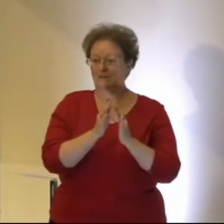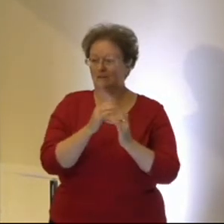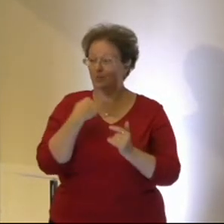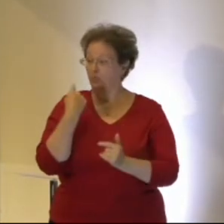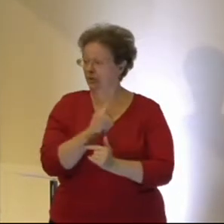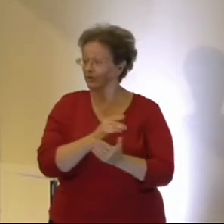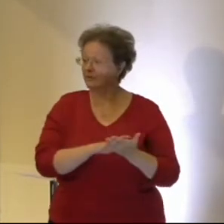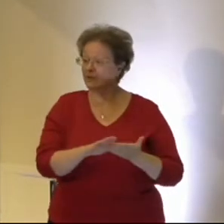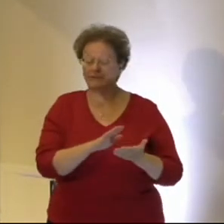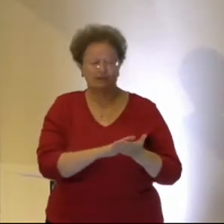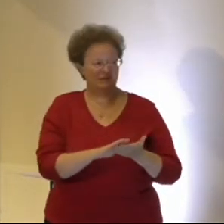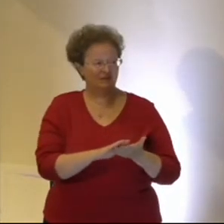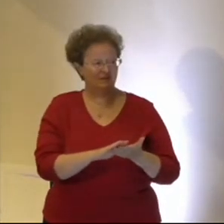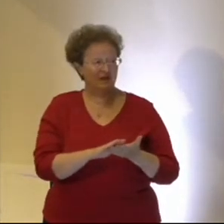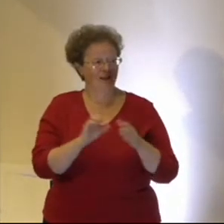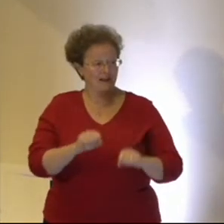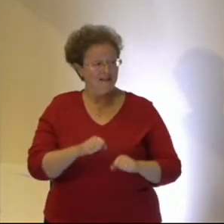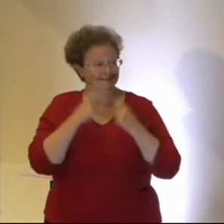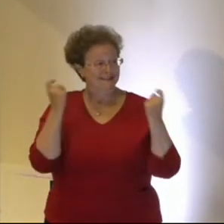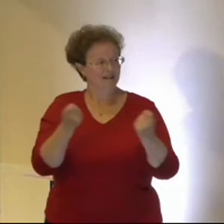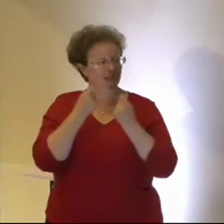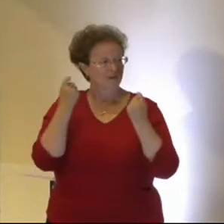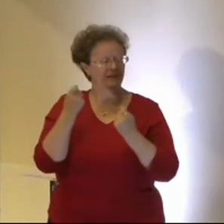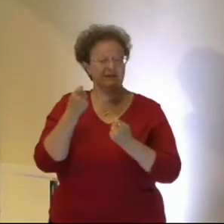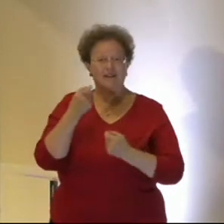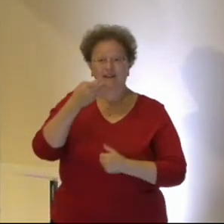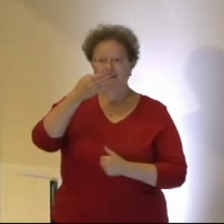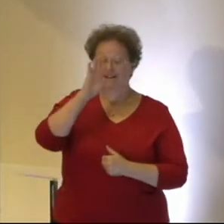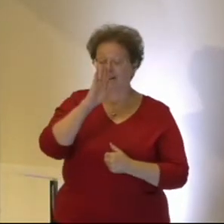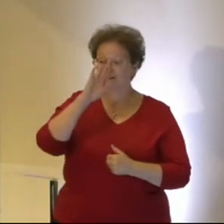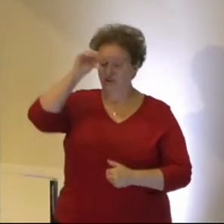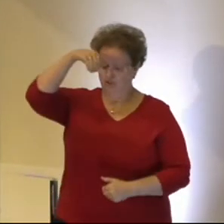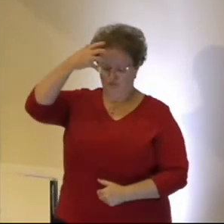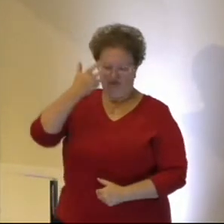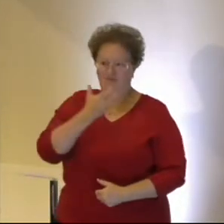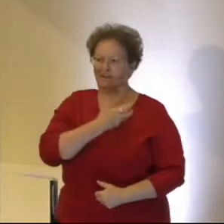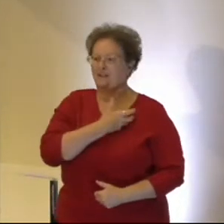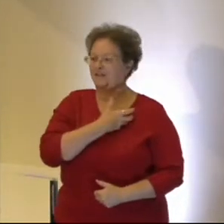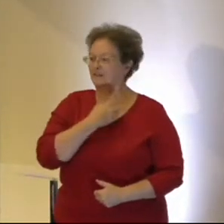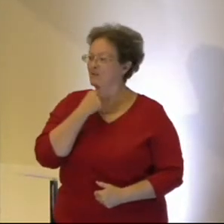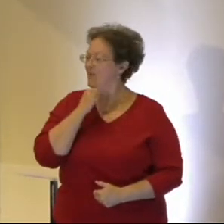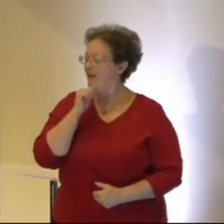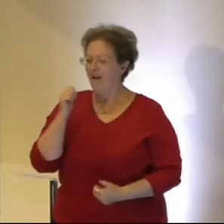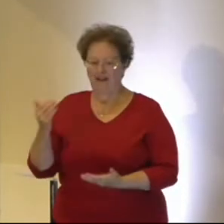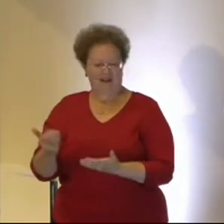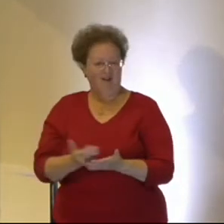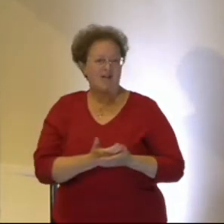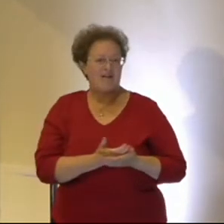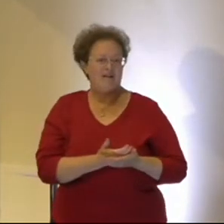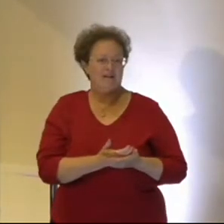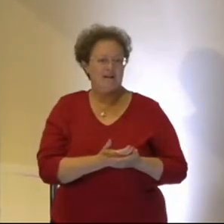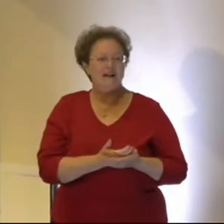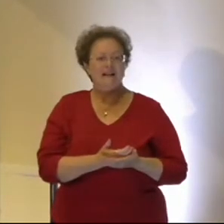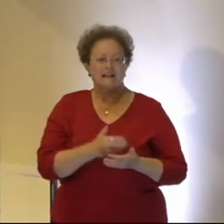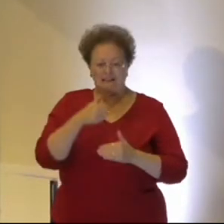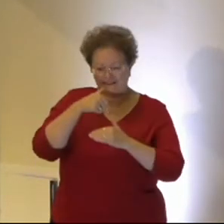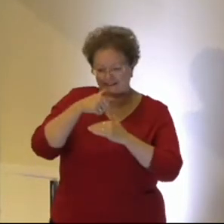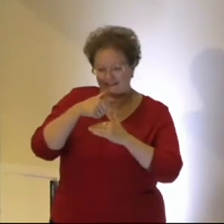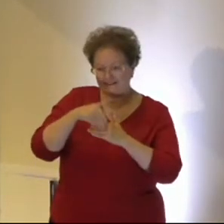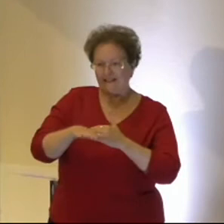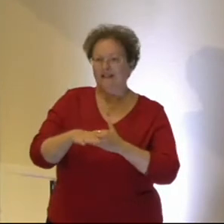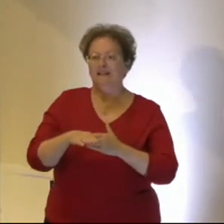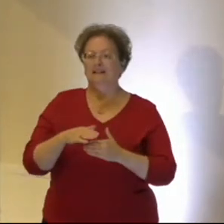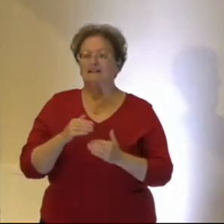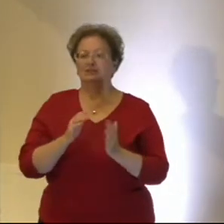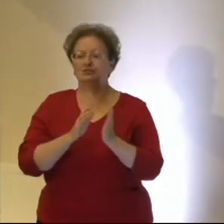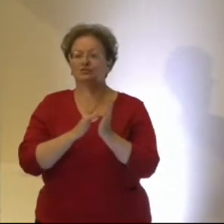God, we get to celebrate God's undeserved grace that God has shown to us by sending a Savior. We also